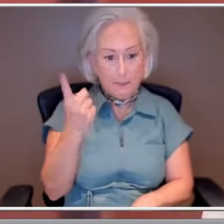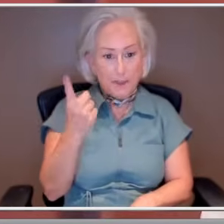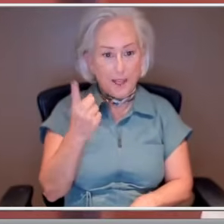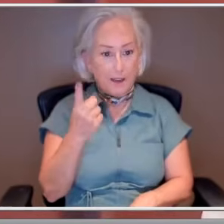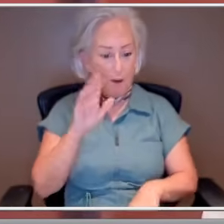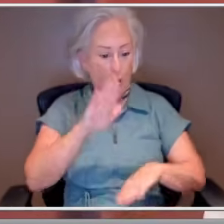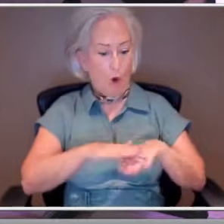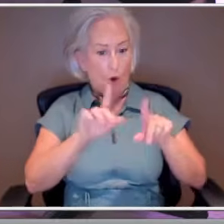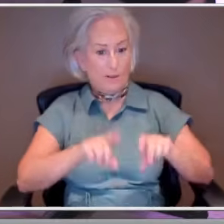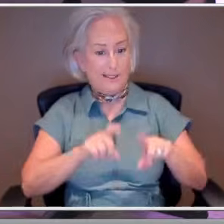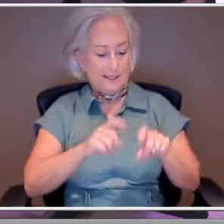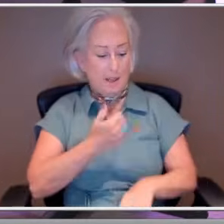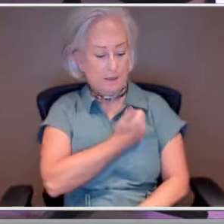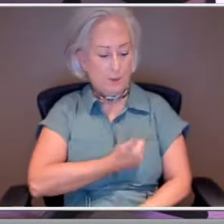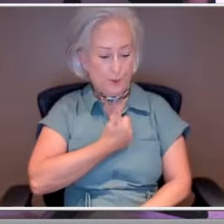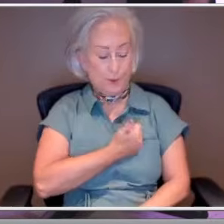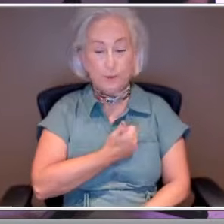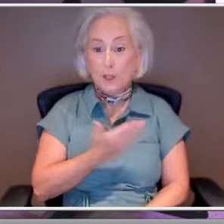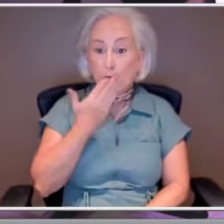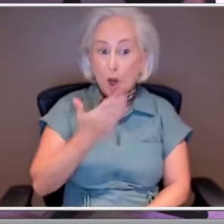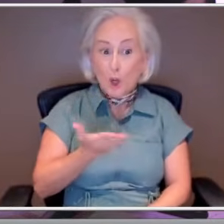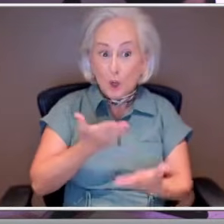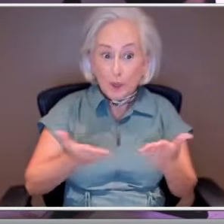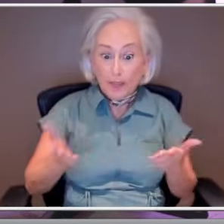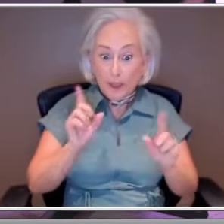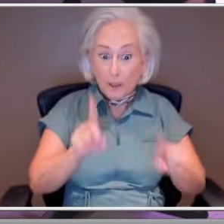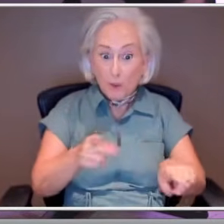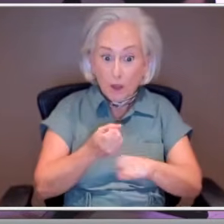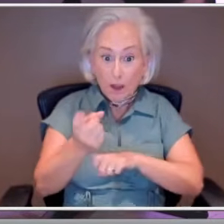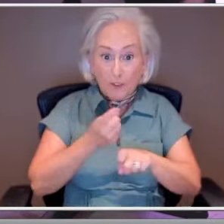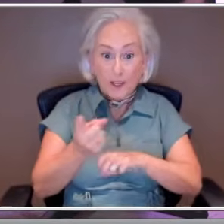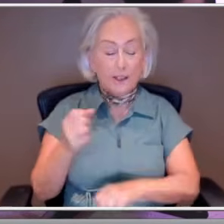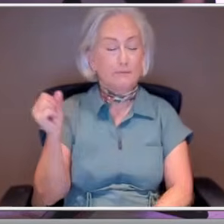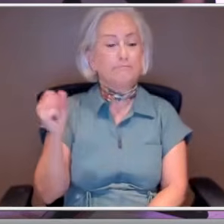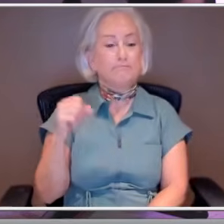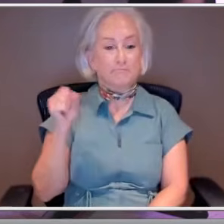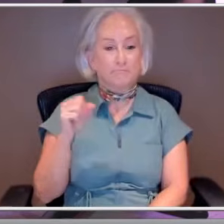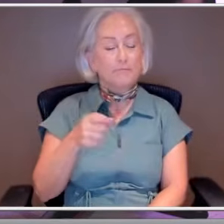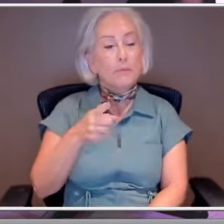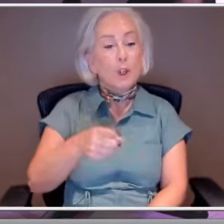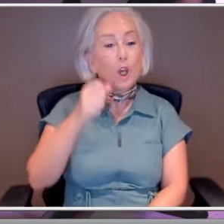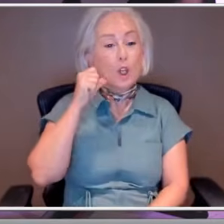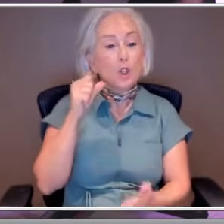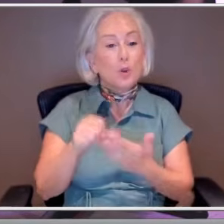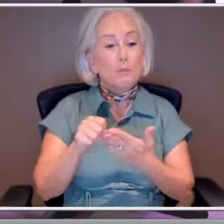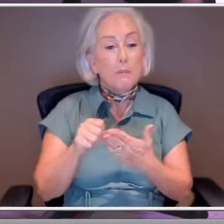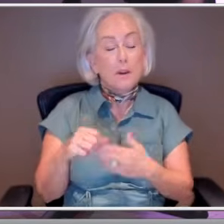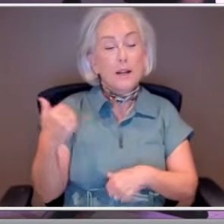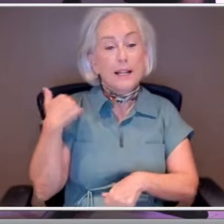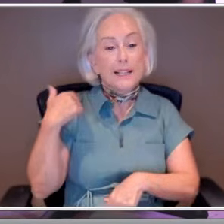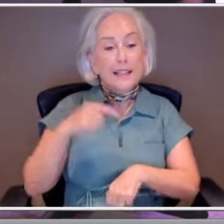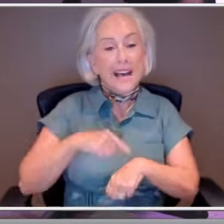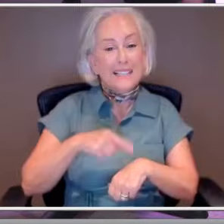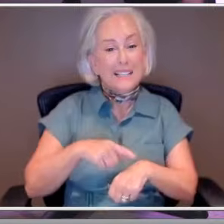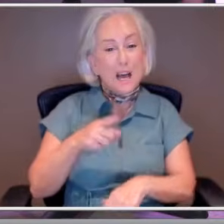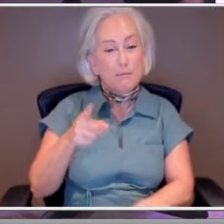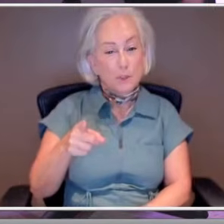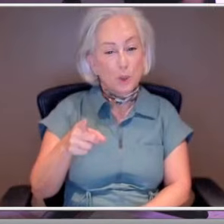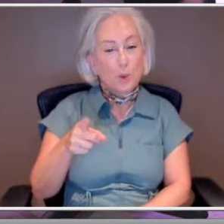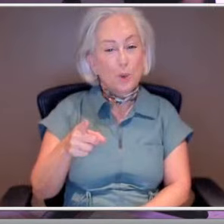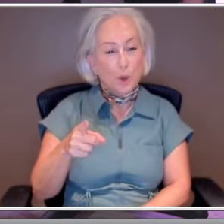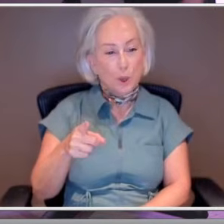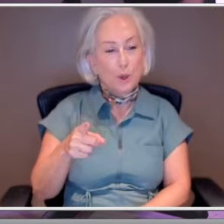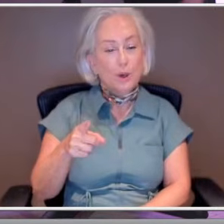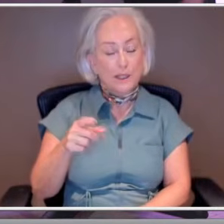were continuing to go for your checkups and everything. Right. Do you remember when you last had this done? It was 10 years before you